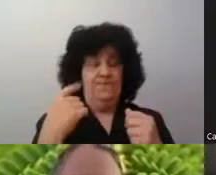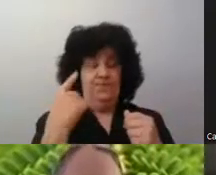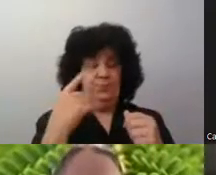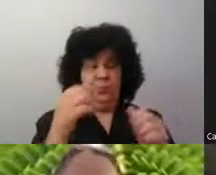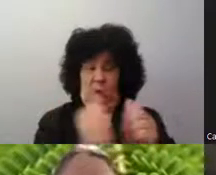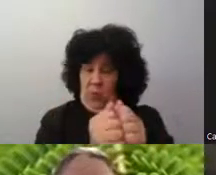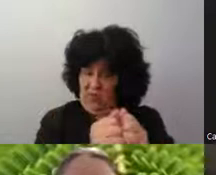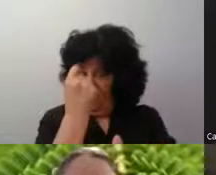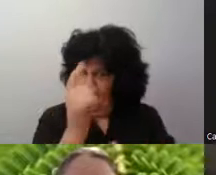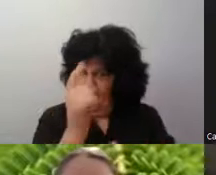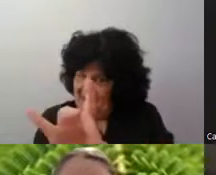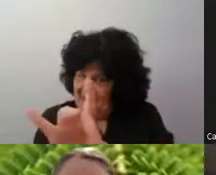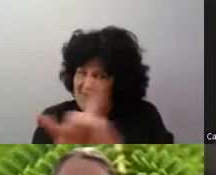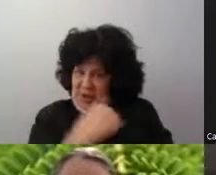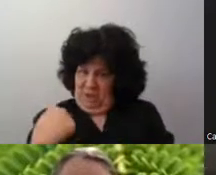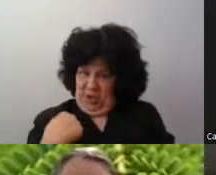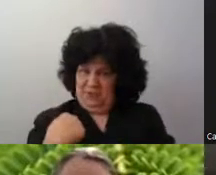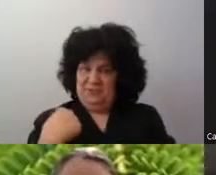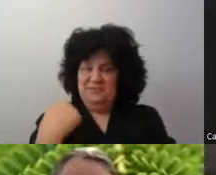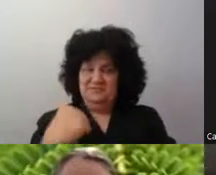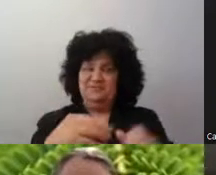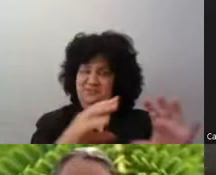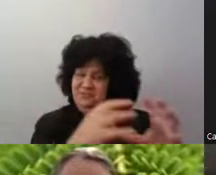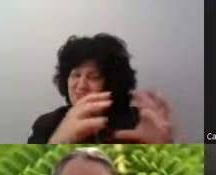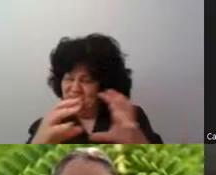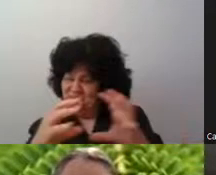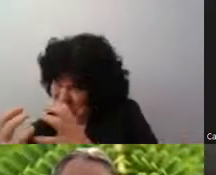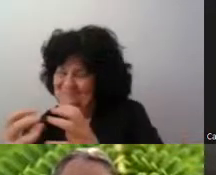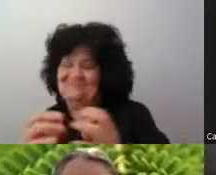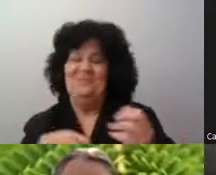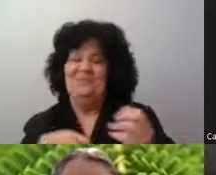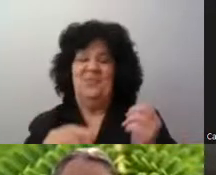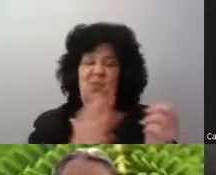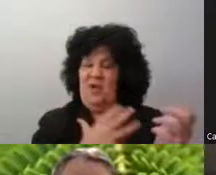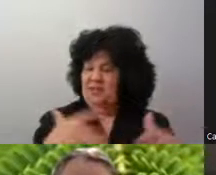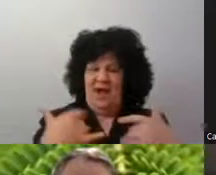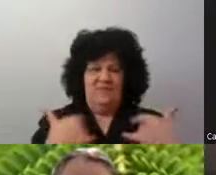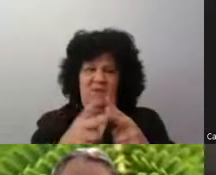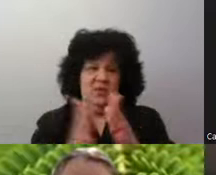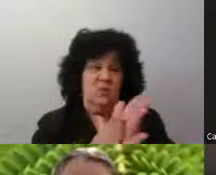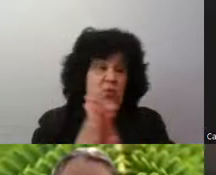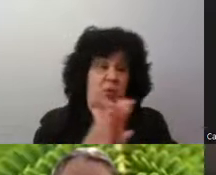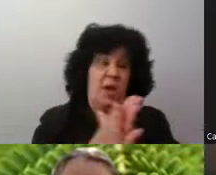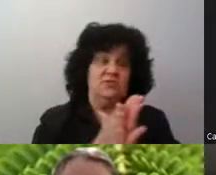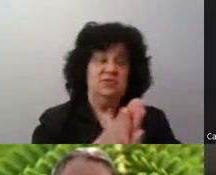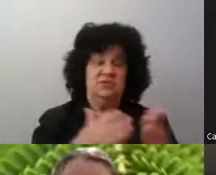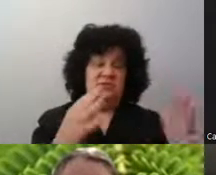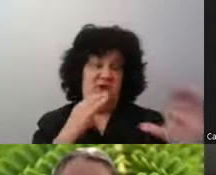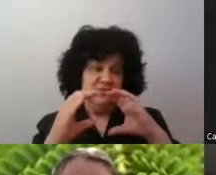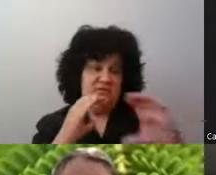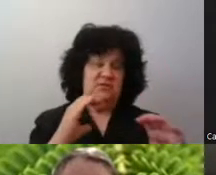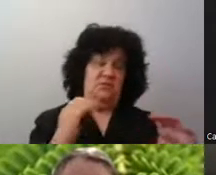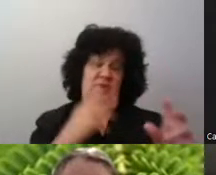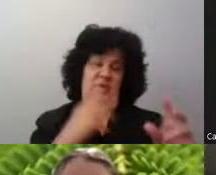subcommittee as well. So we're really excited. We had some really robust conversations leading up to today, and we're looking forward to having engaged